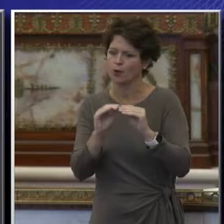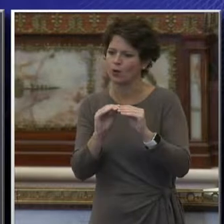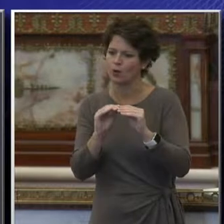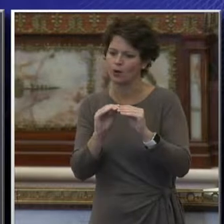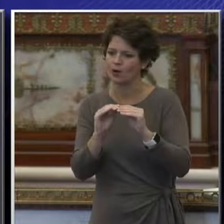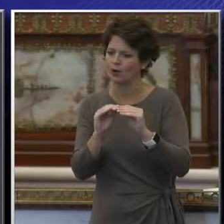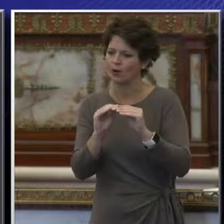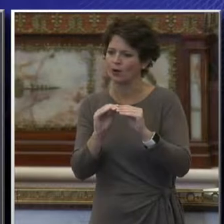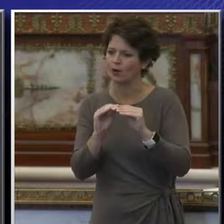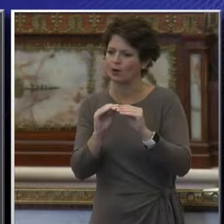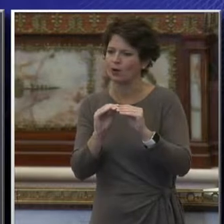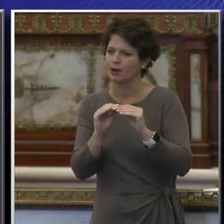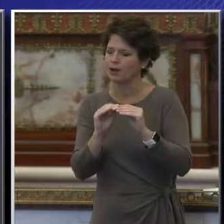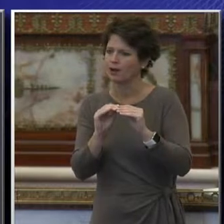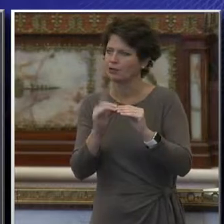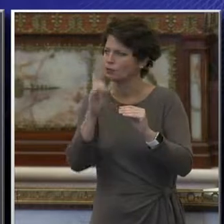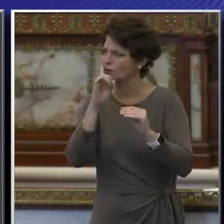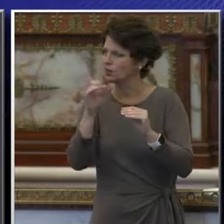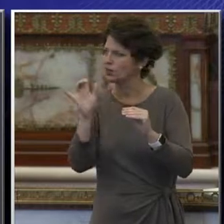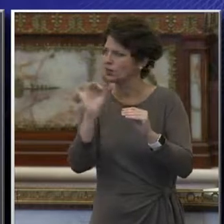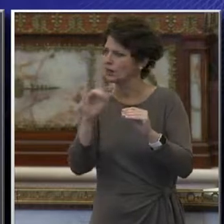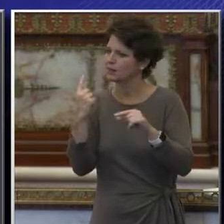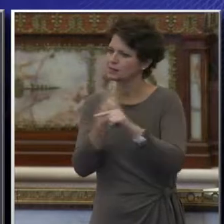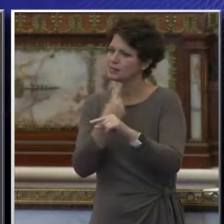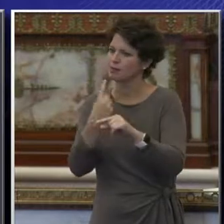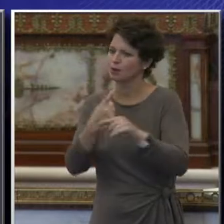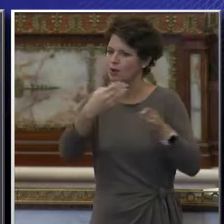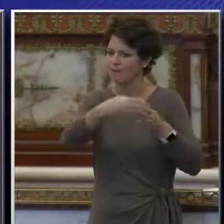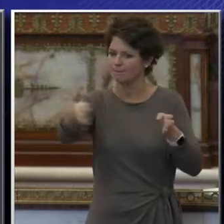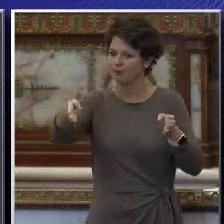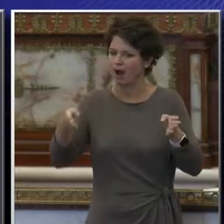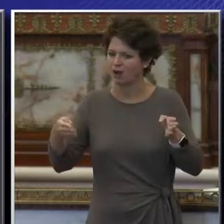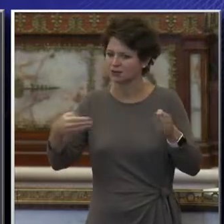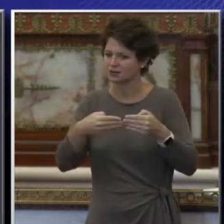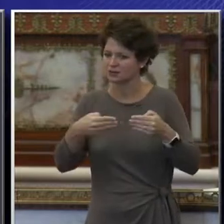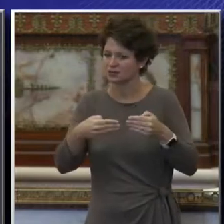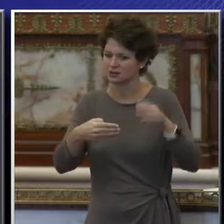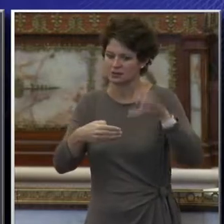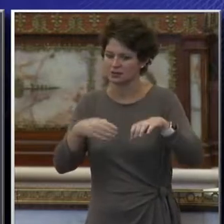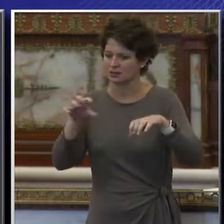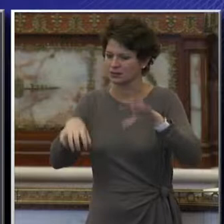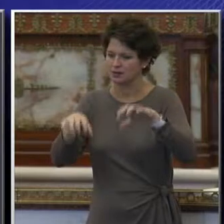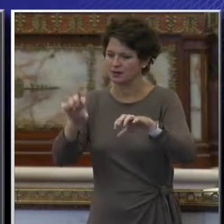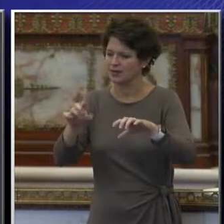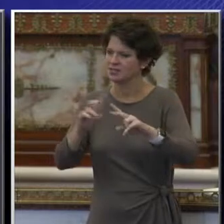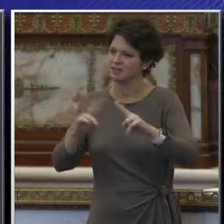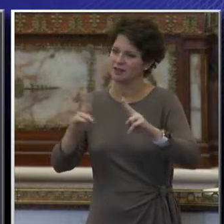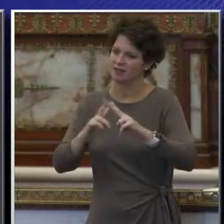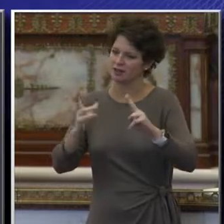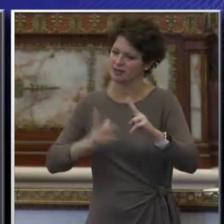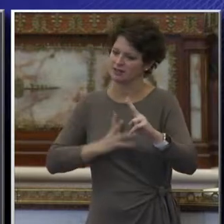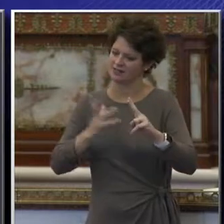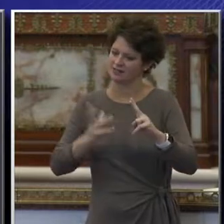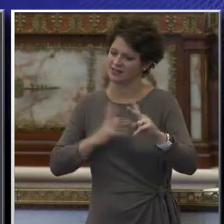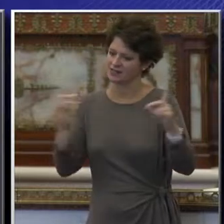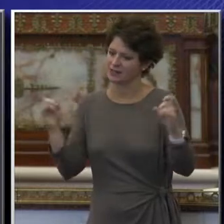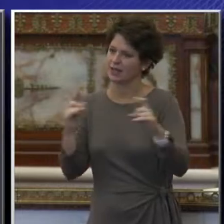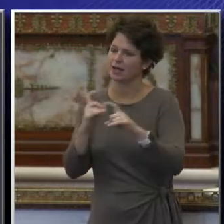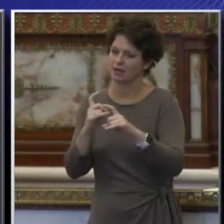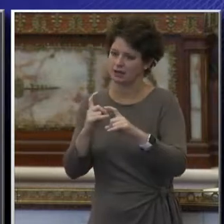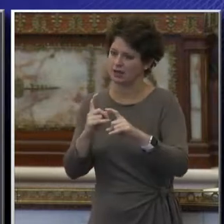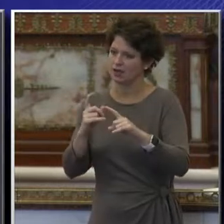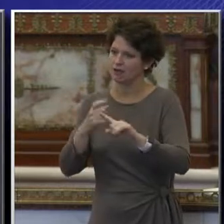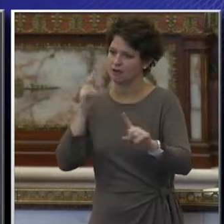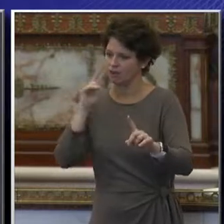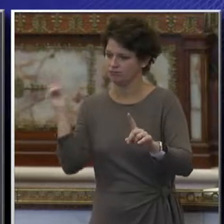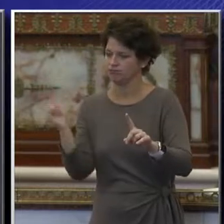just a typical box type development. It's very sophisticated from an equipment perspective. So